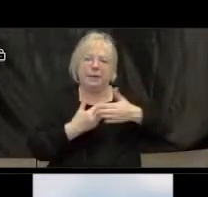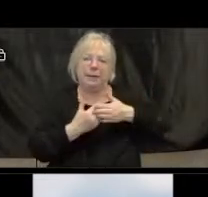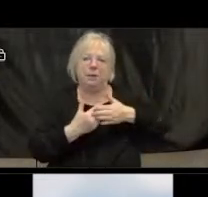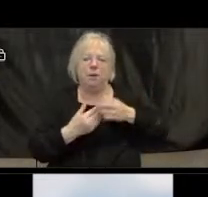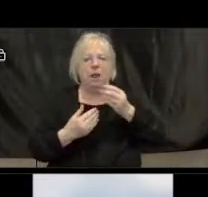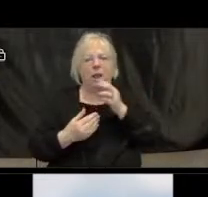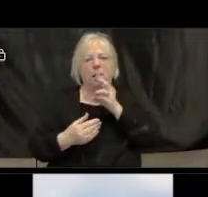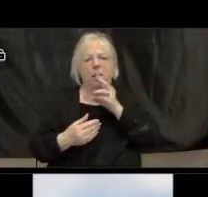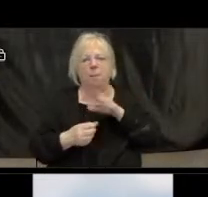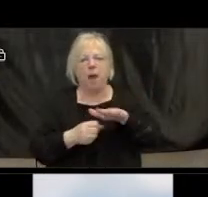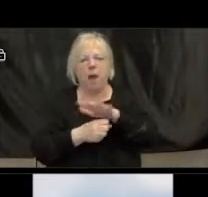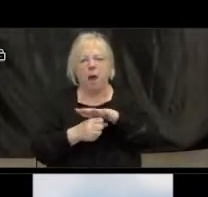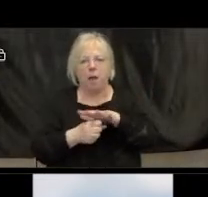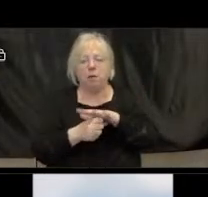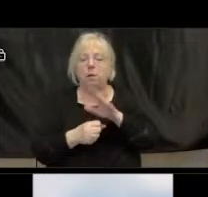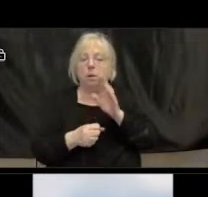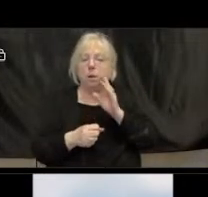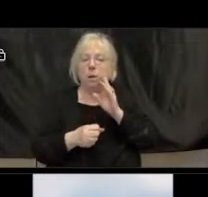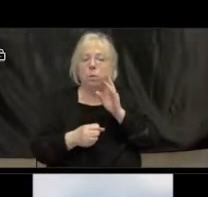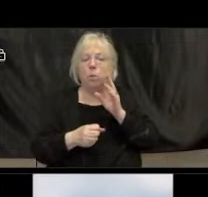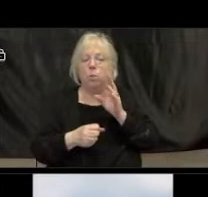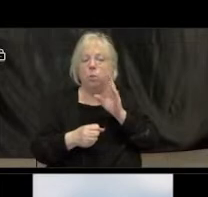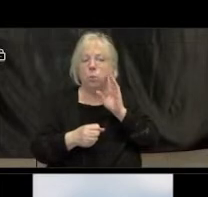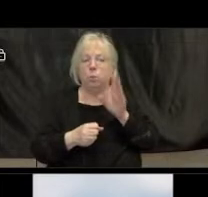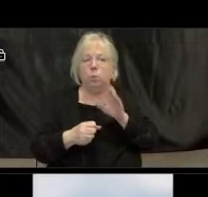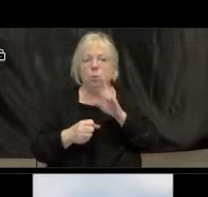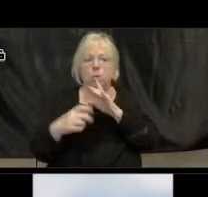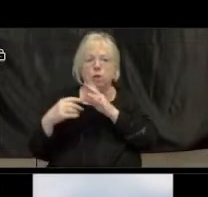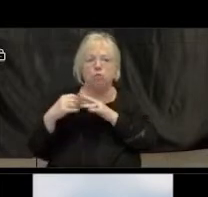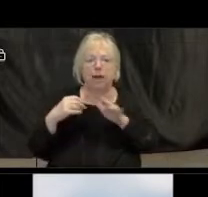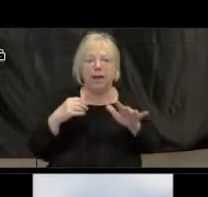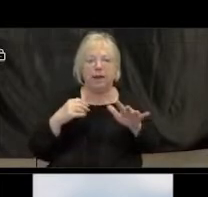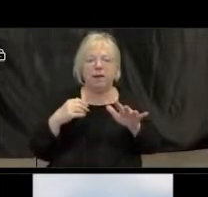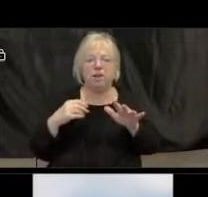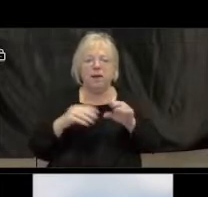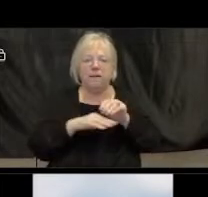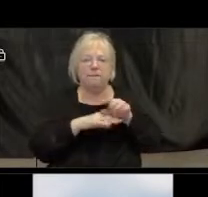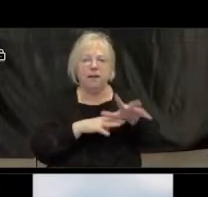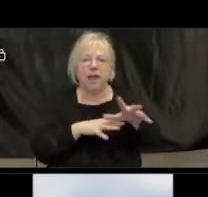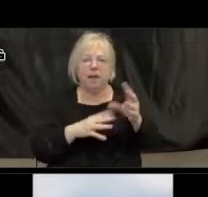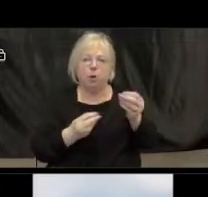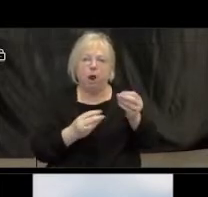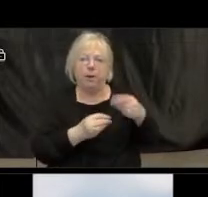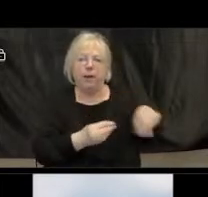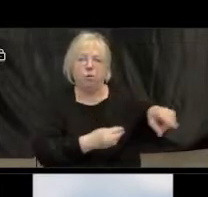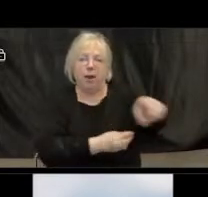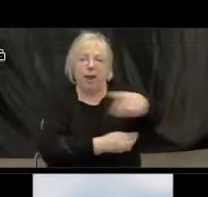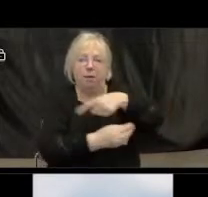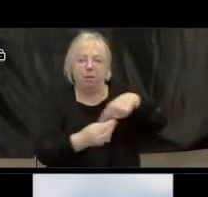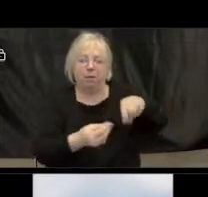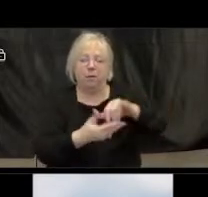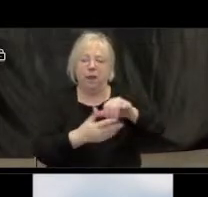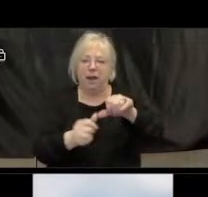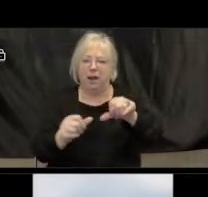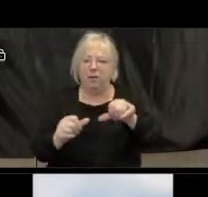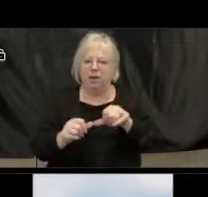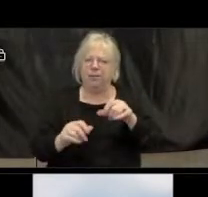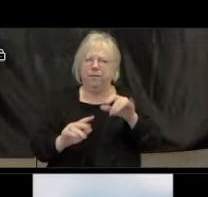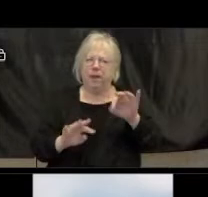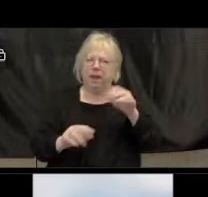Would drainage affect the property surrounding that area? So I believe I remembered reading that in